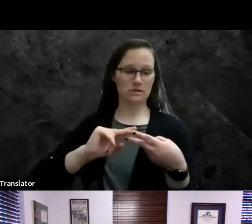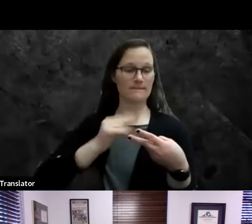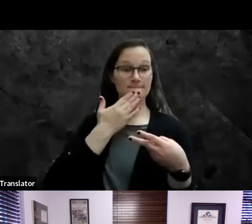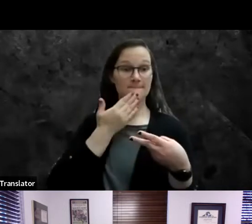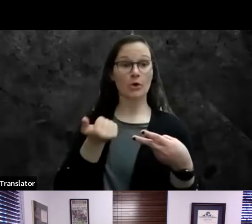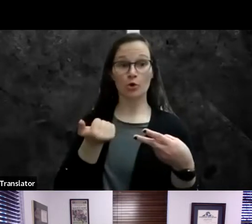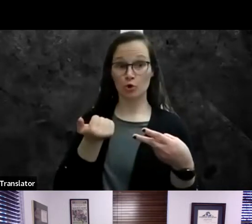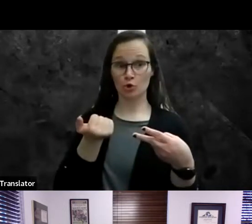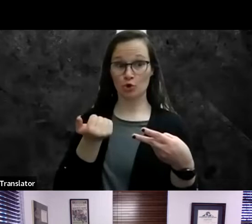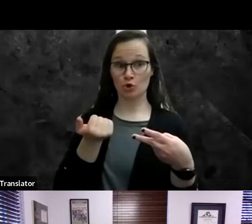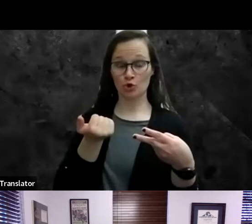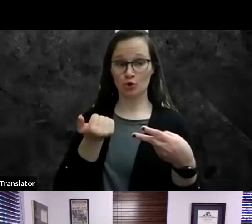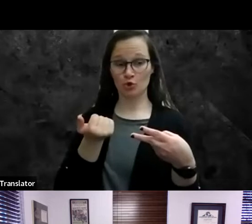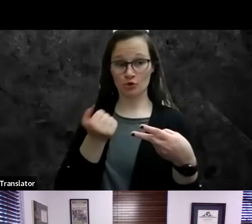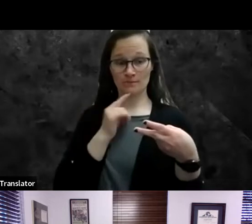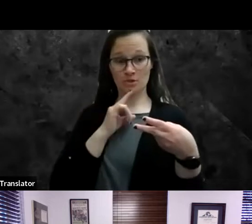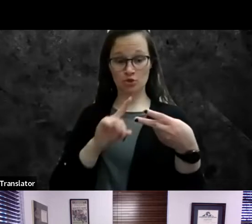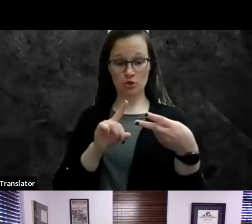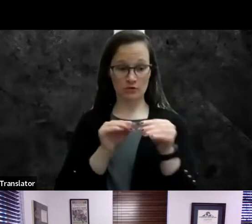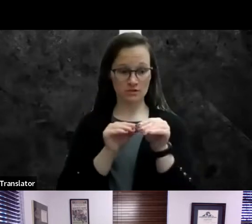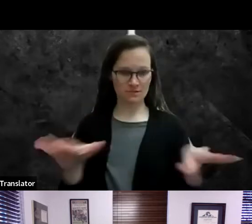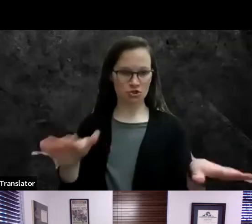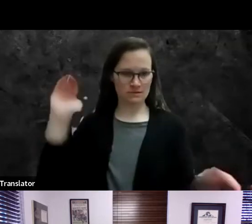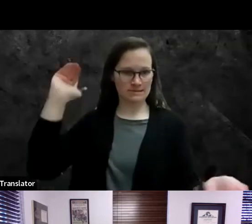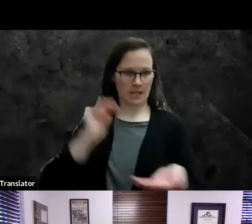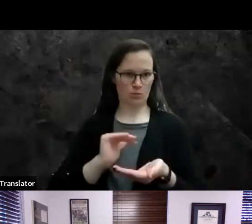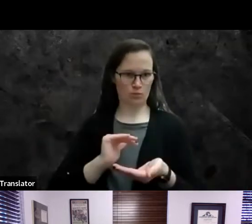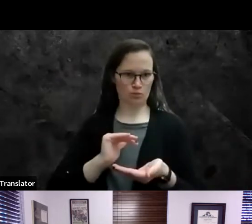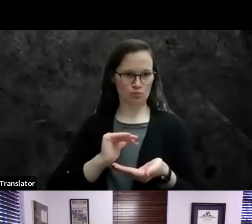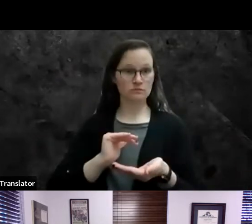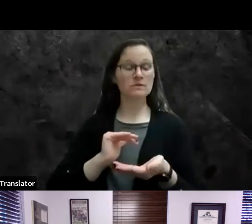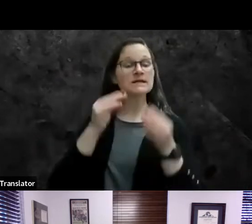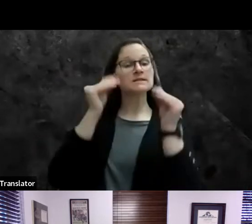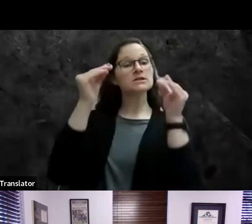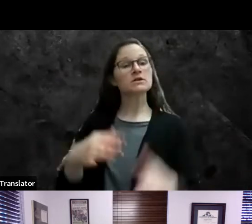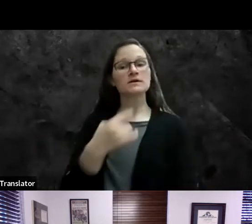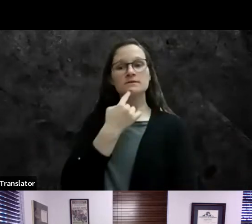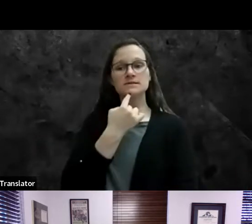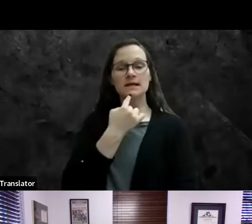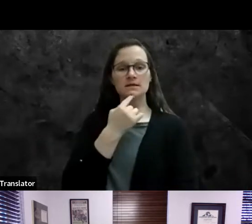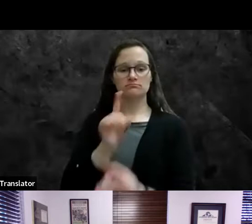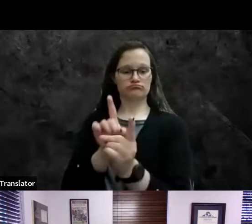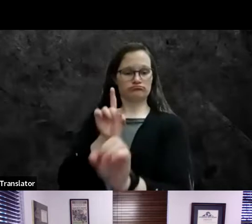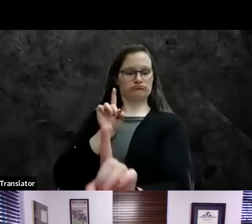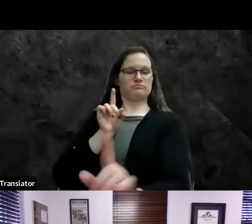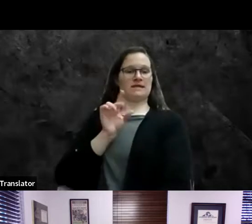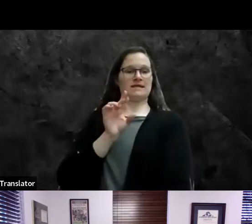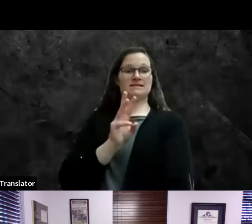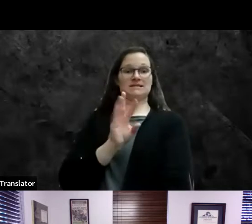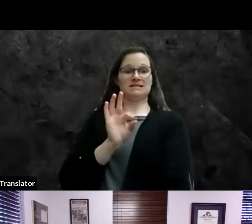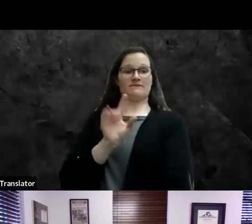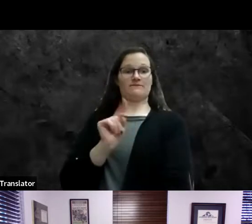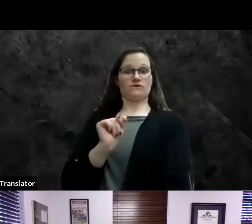better at keeping transmission down. Instructors, I encourage you to keep your 6-foot distancing when all